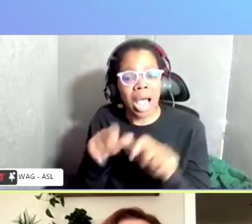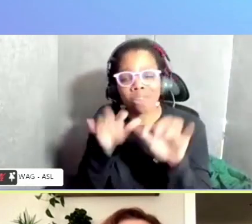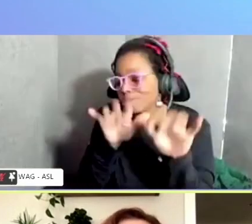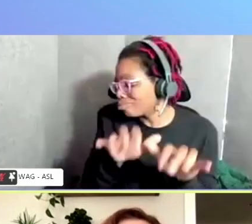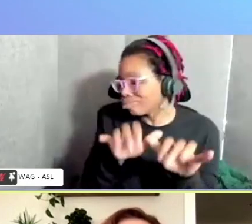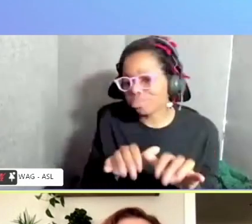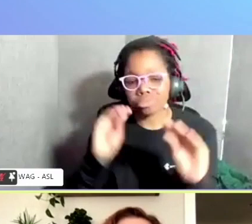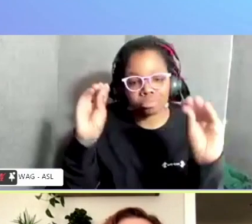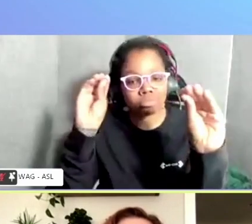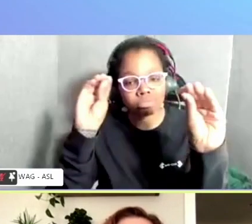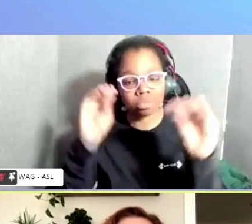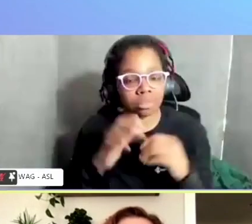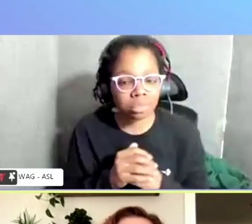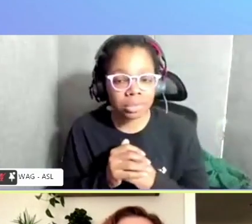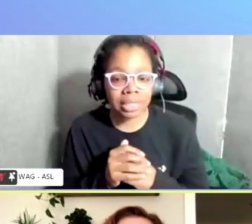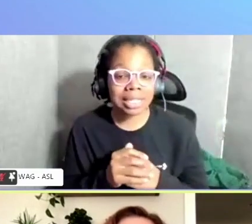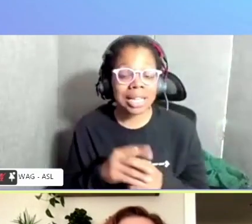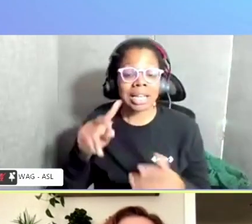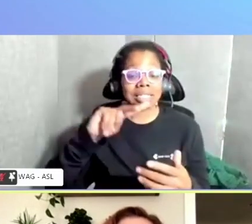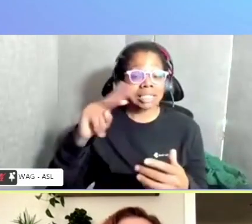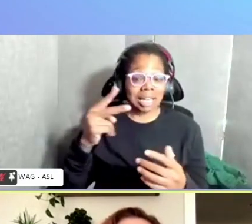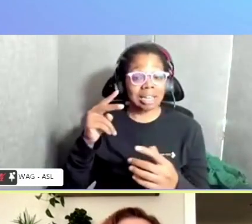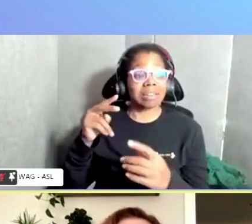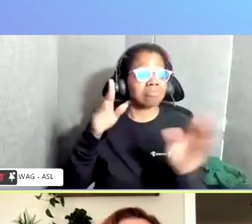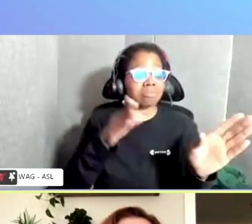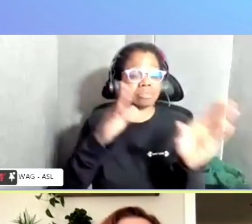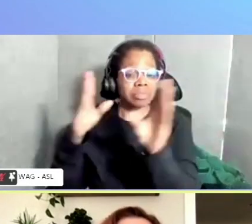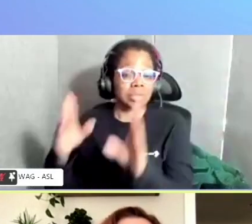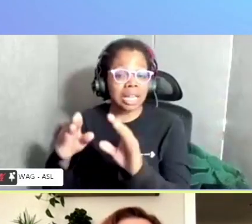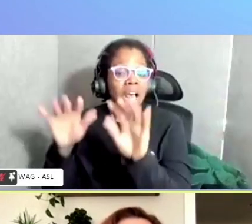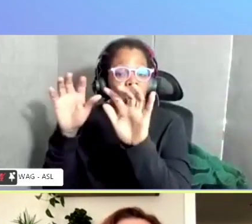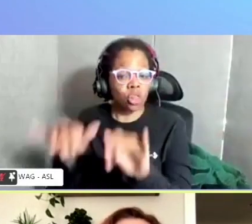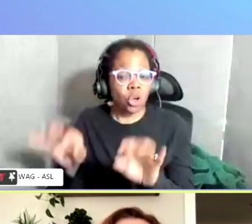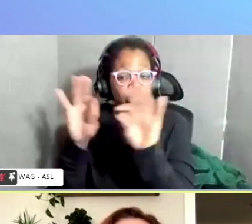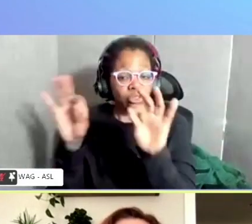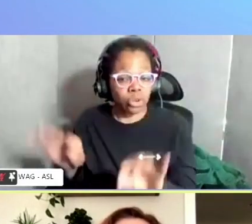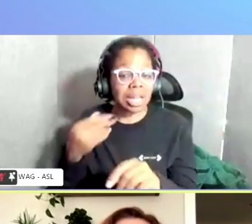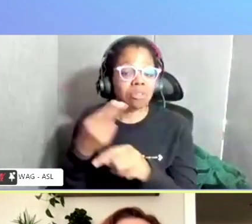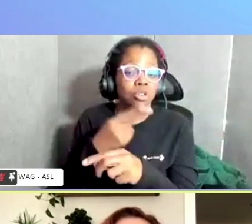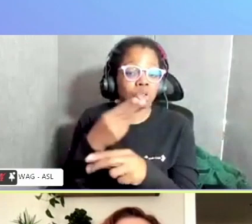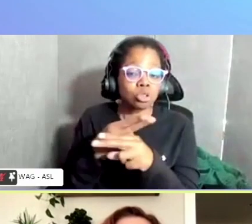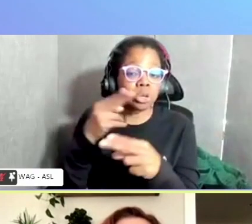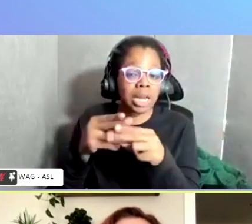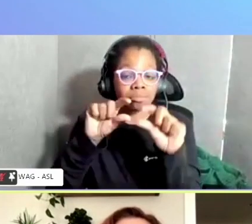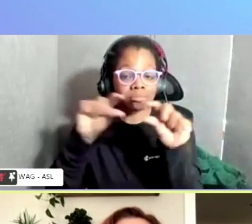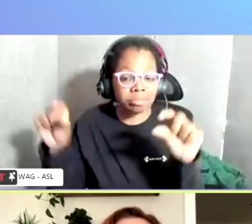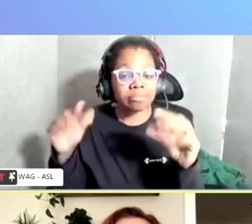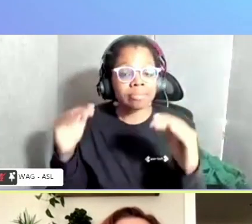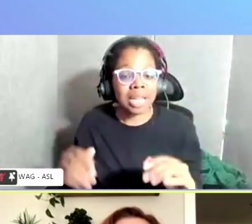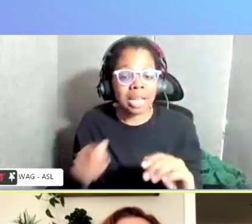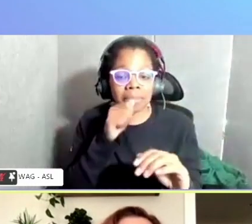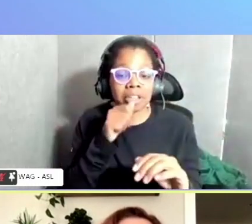required." The second is an example of a login form with inputs, username, and password. It also has a